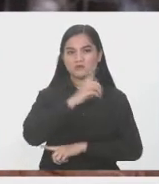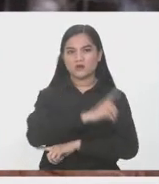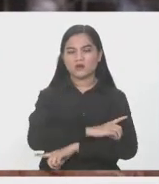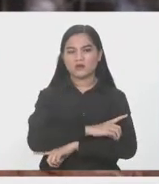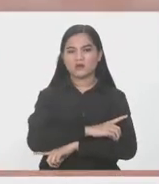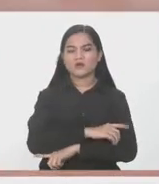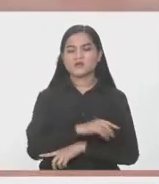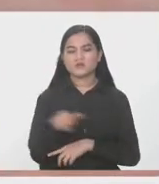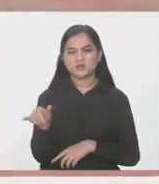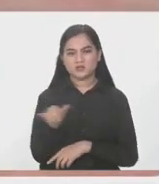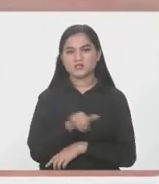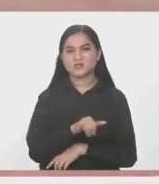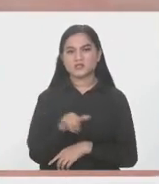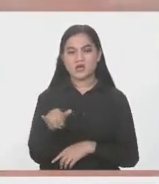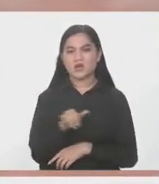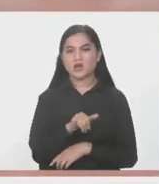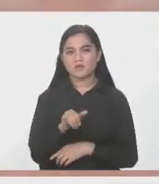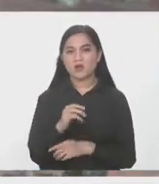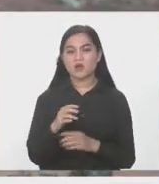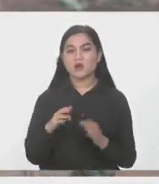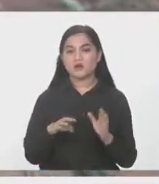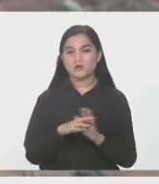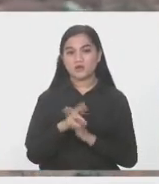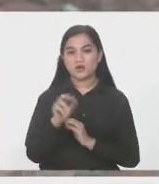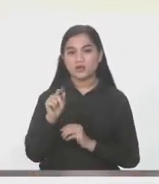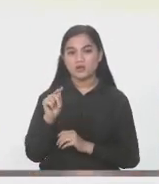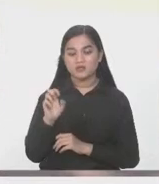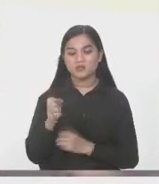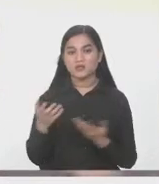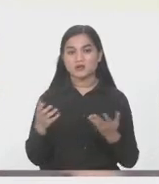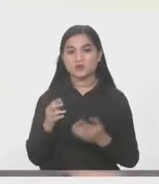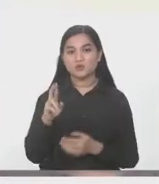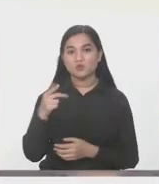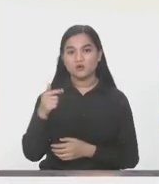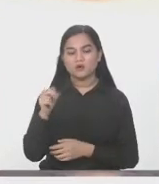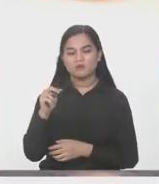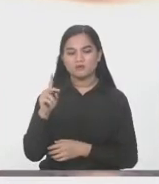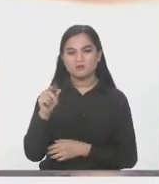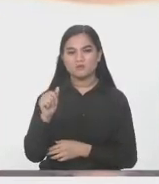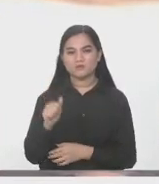the same average wage rate that you'll see in Uganda.